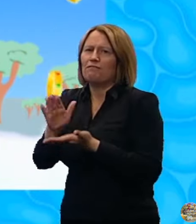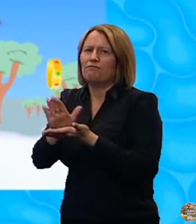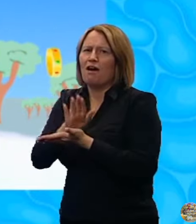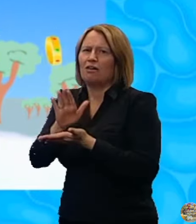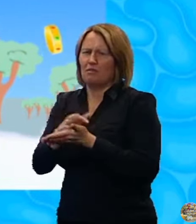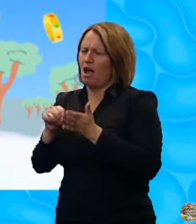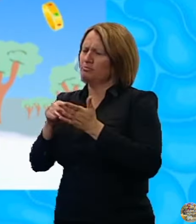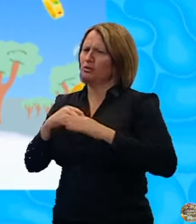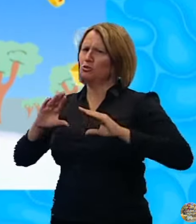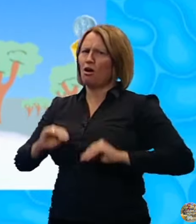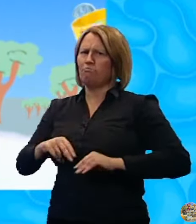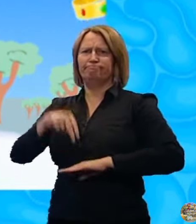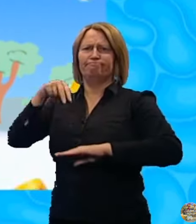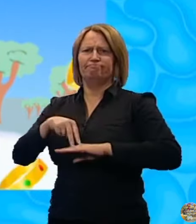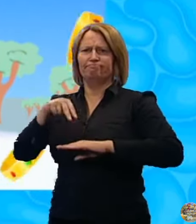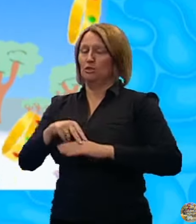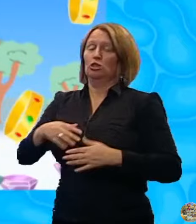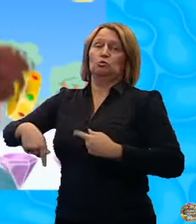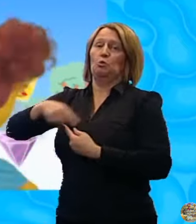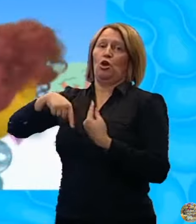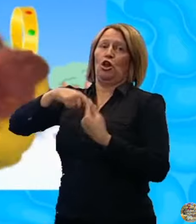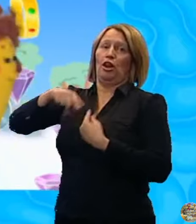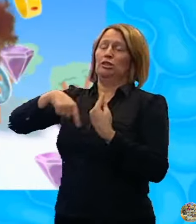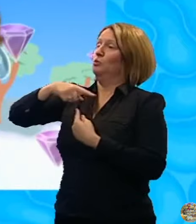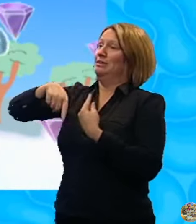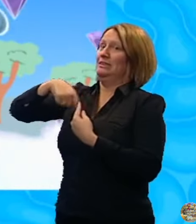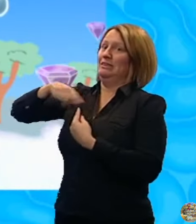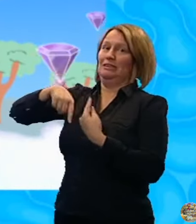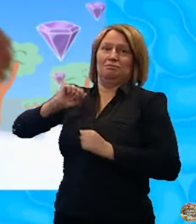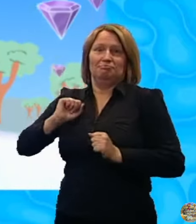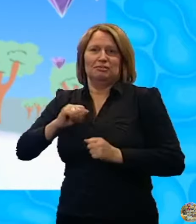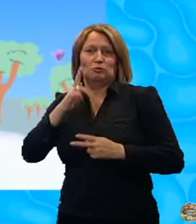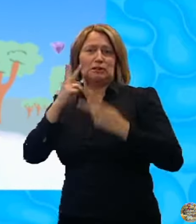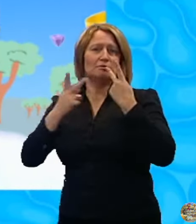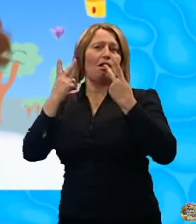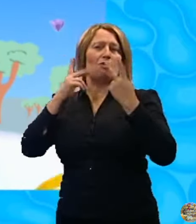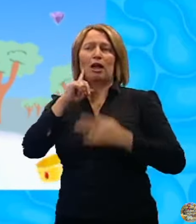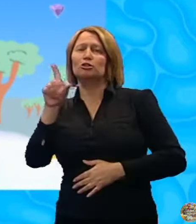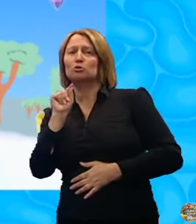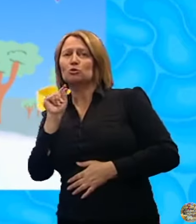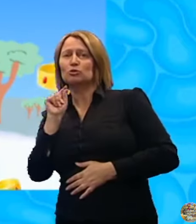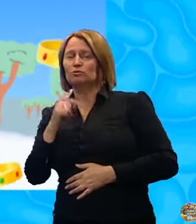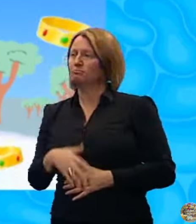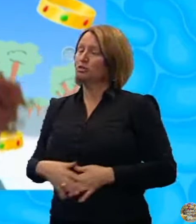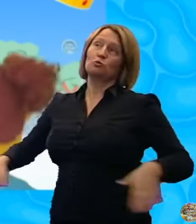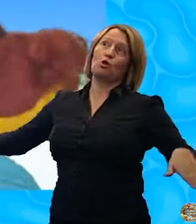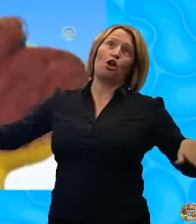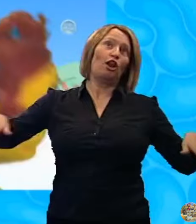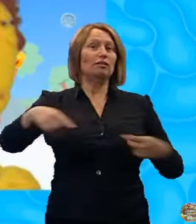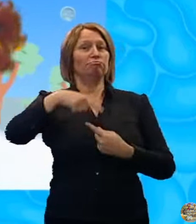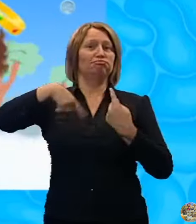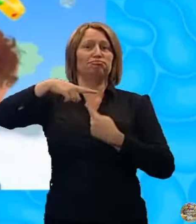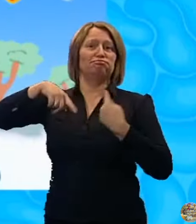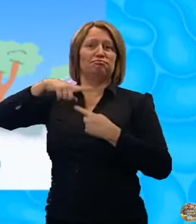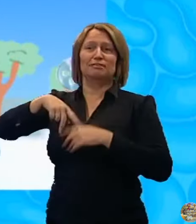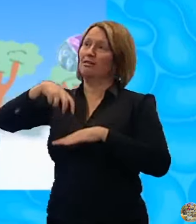much fun, it's hard for me to stop. Twirling, twisting when I'm singing any song I choose. Twirling, twisting,